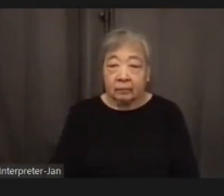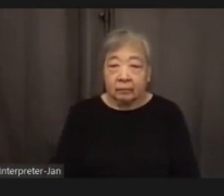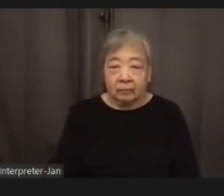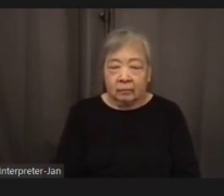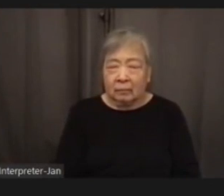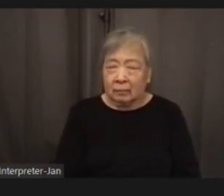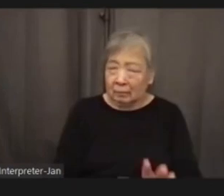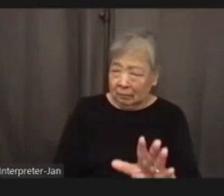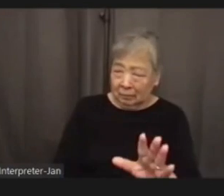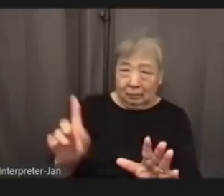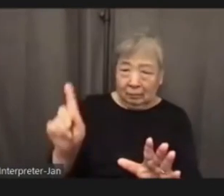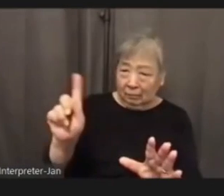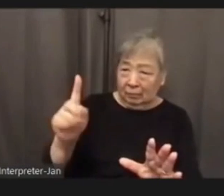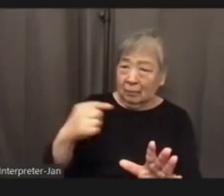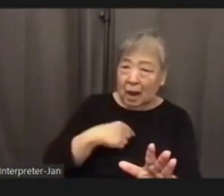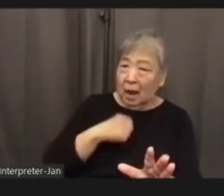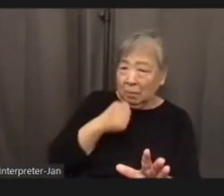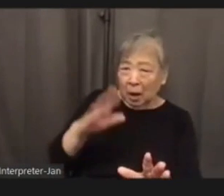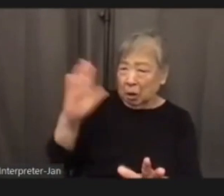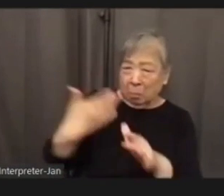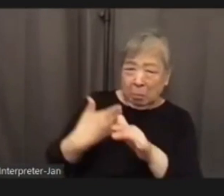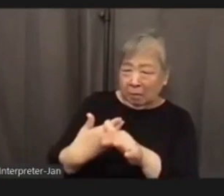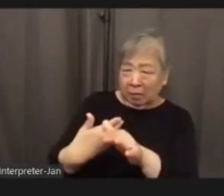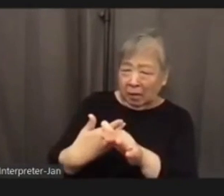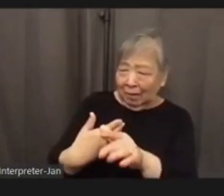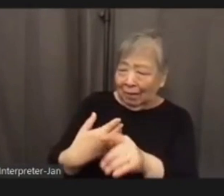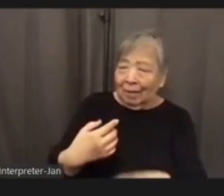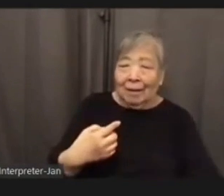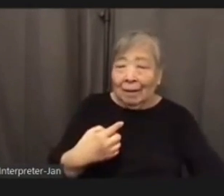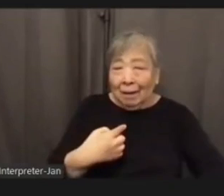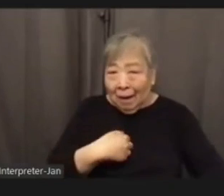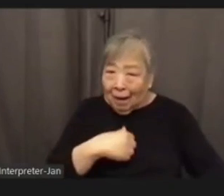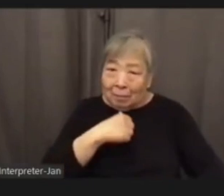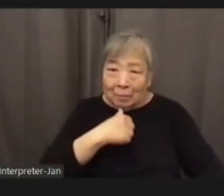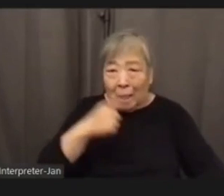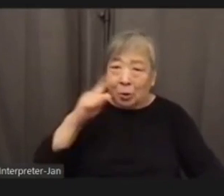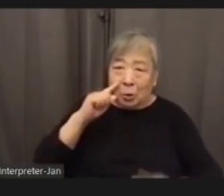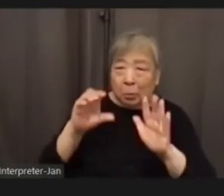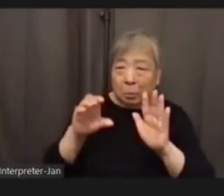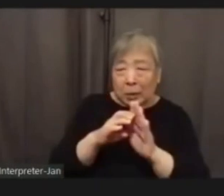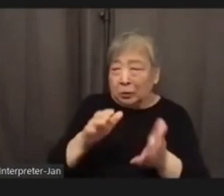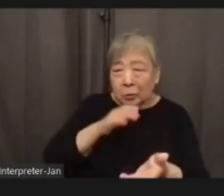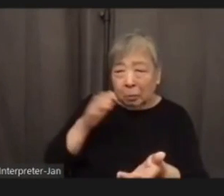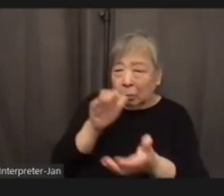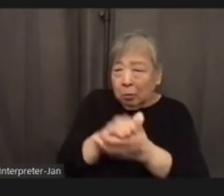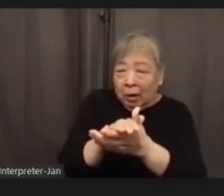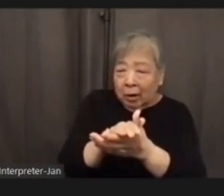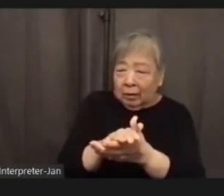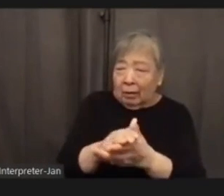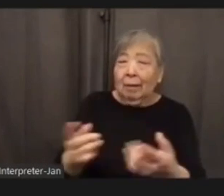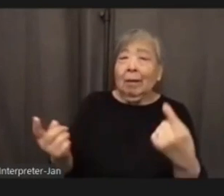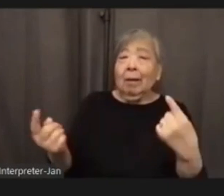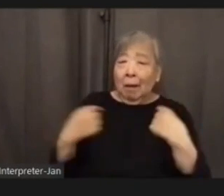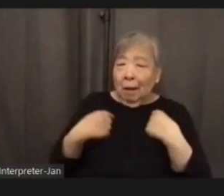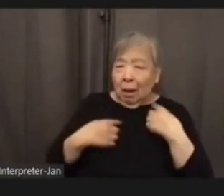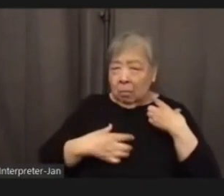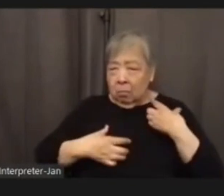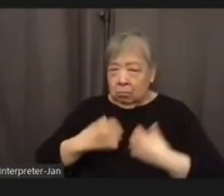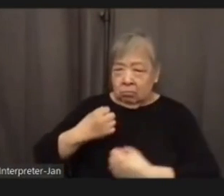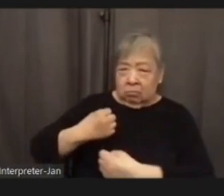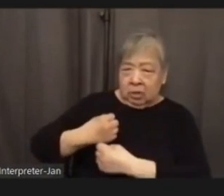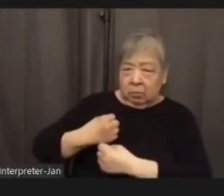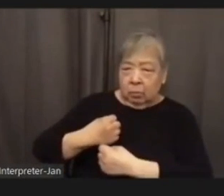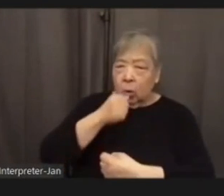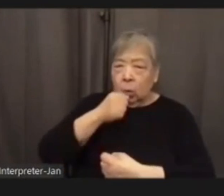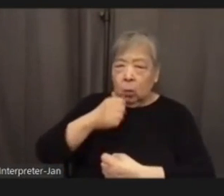I'm not your butterfly, I'm not your picture bride. I am a samurai woman